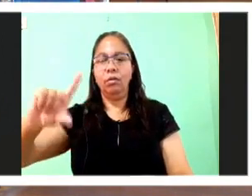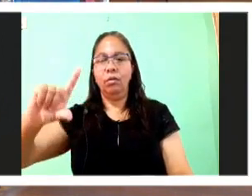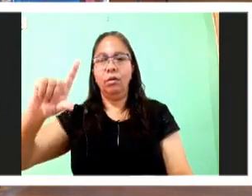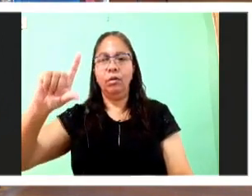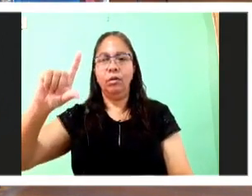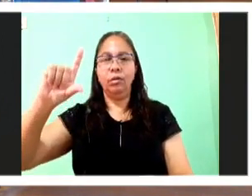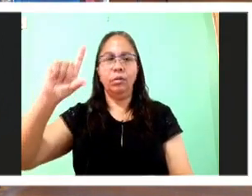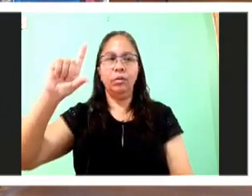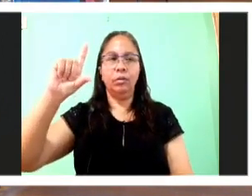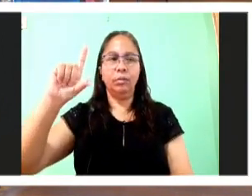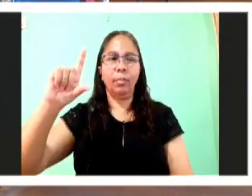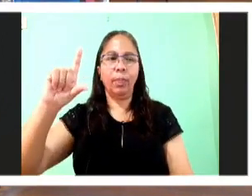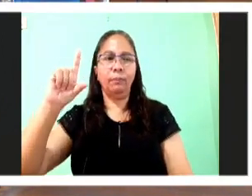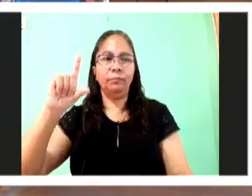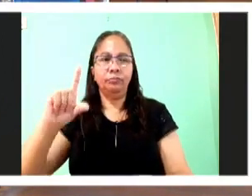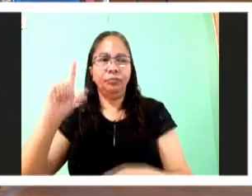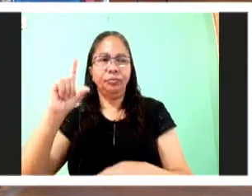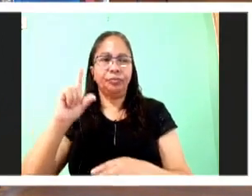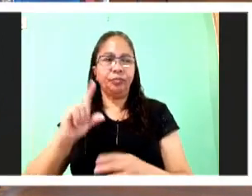Lord.